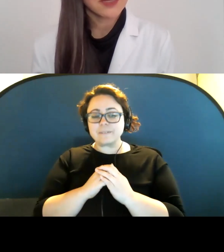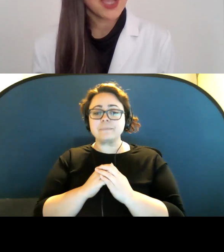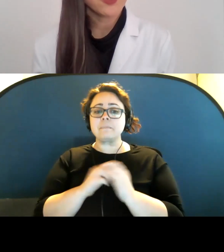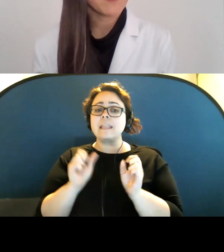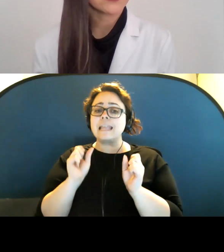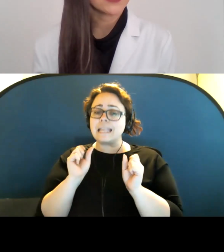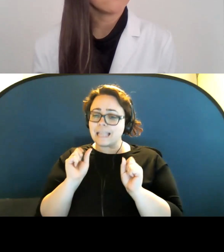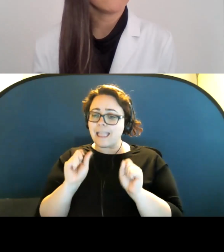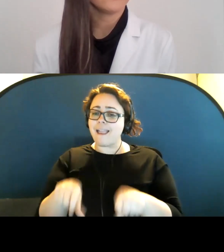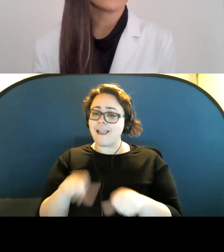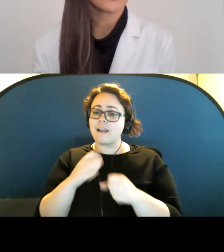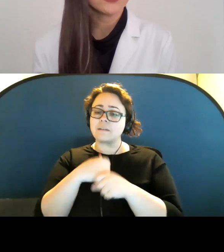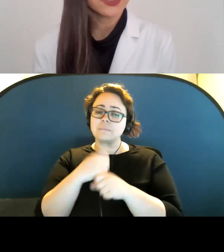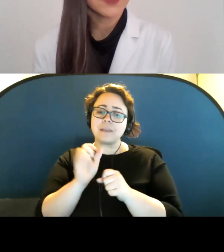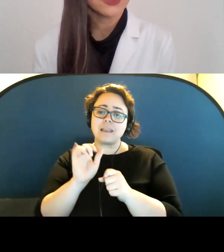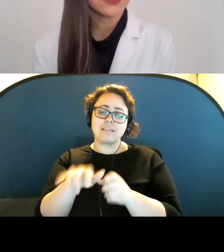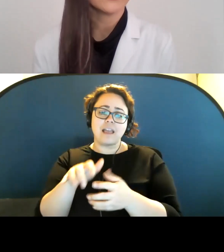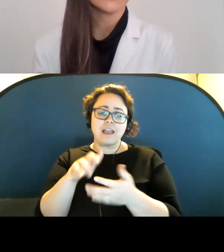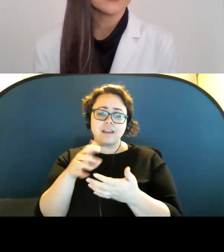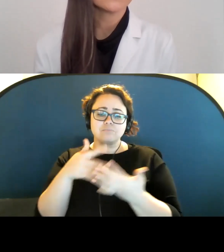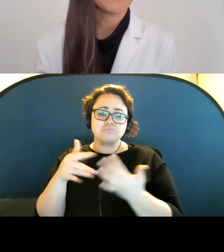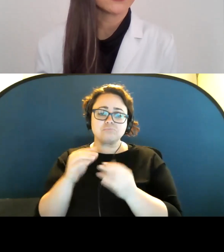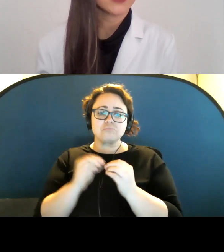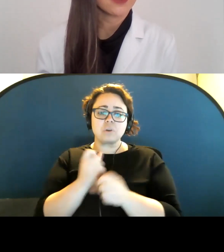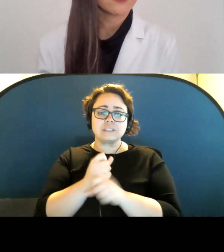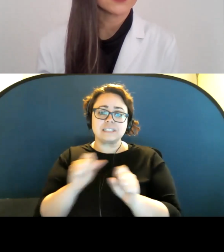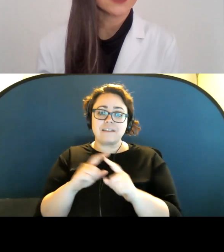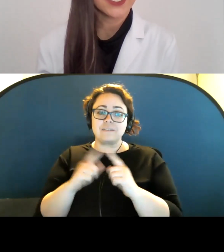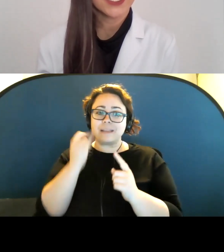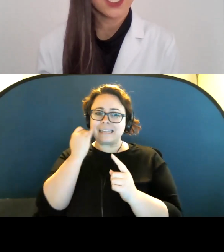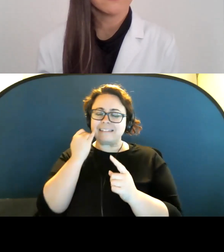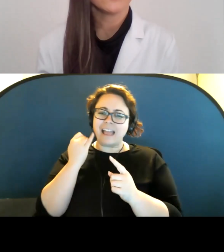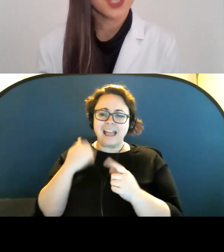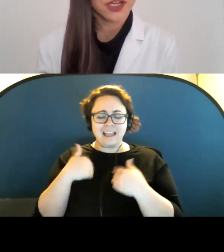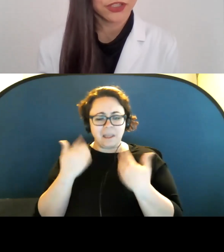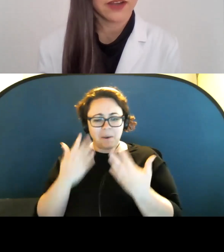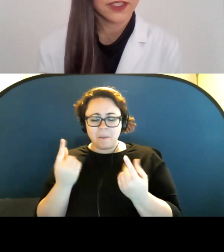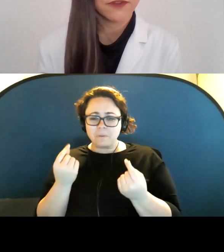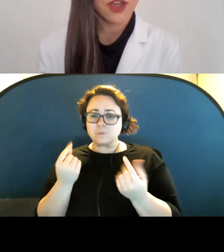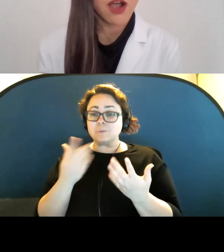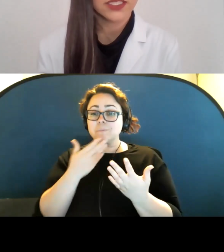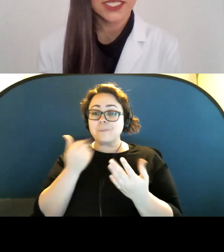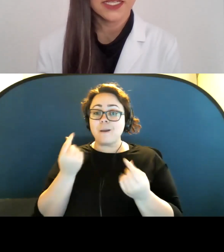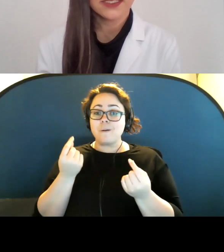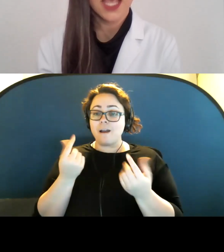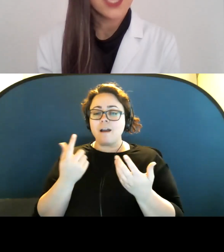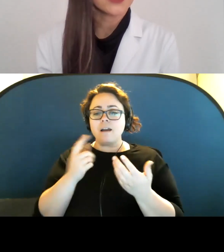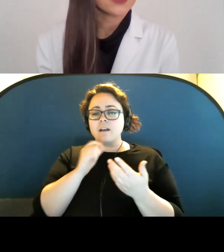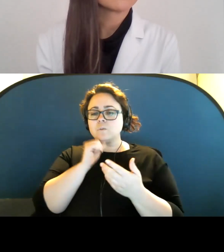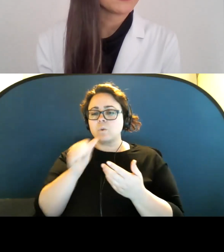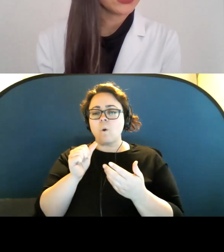talk about, but if you're not sure what to do, it is better to err on the side of not traveling for the